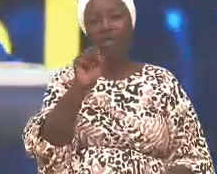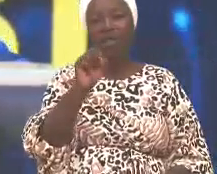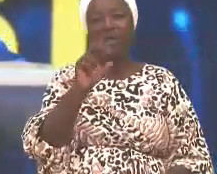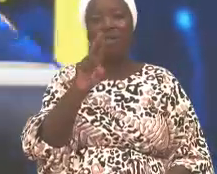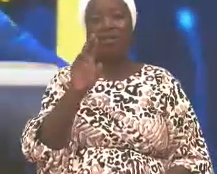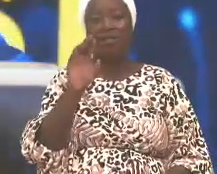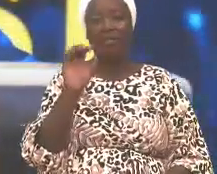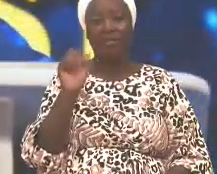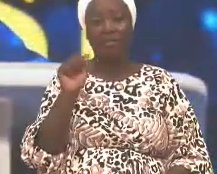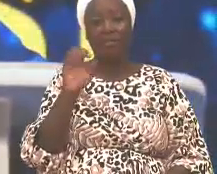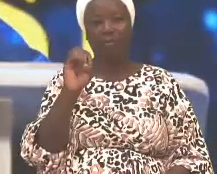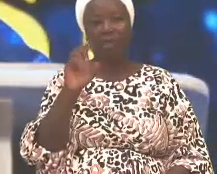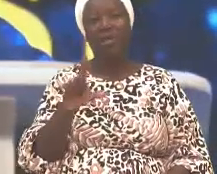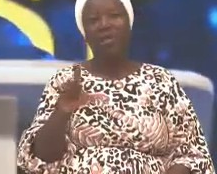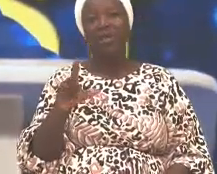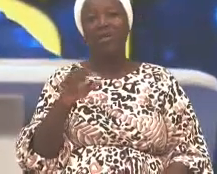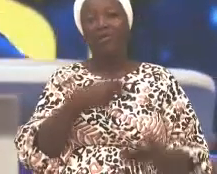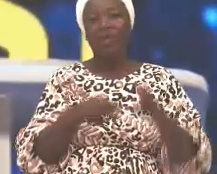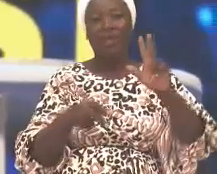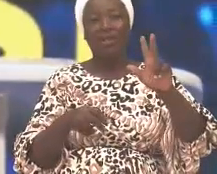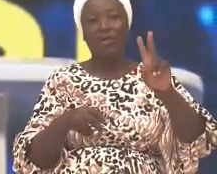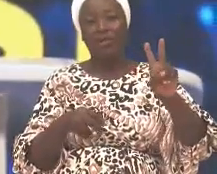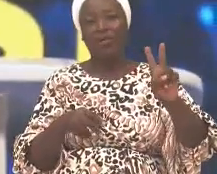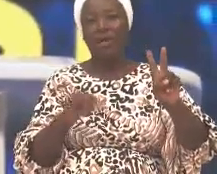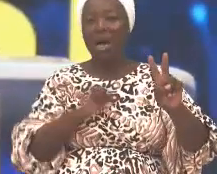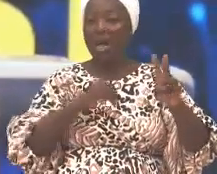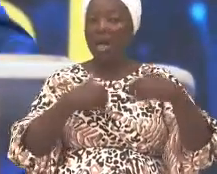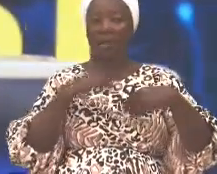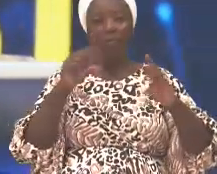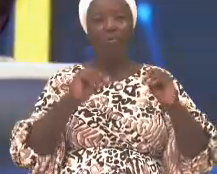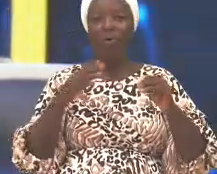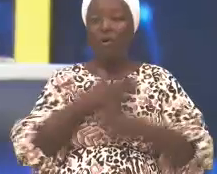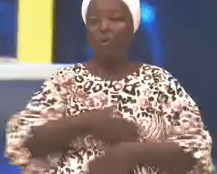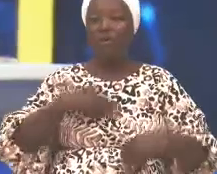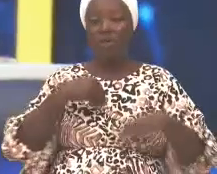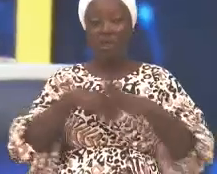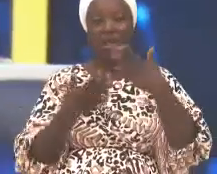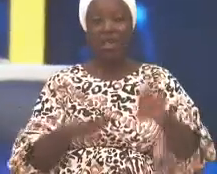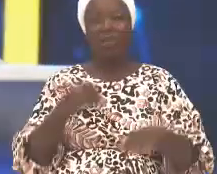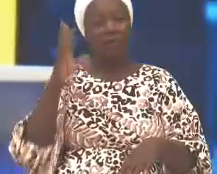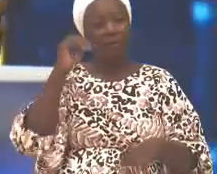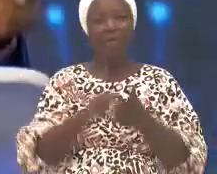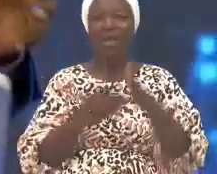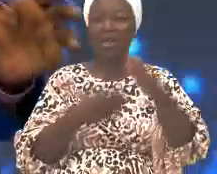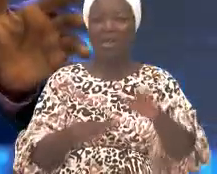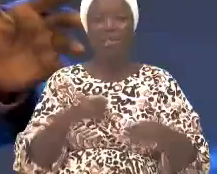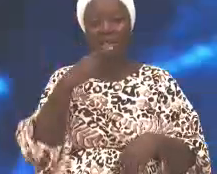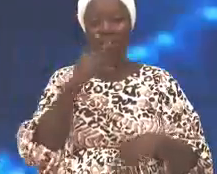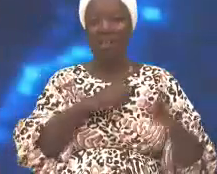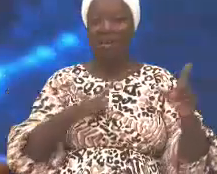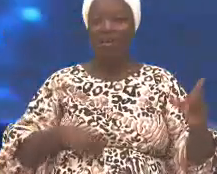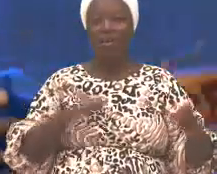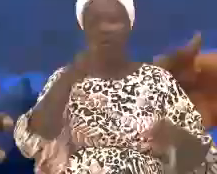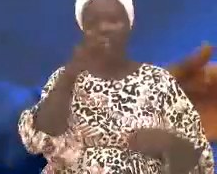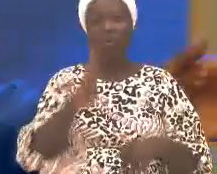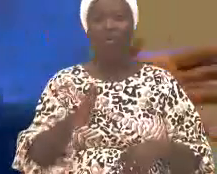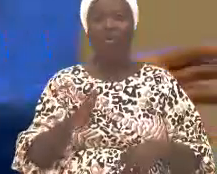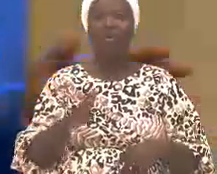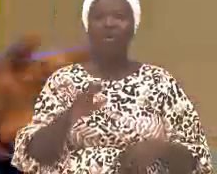have no pleasure in the death of him that died, says the Lord God. Therefore,